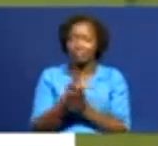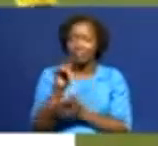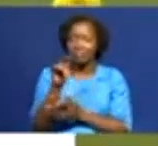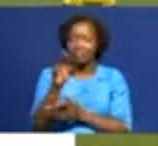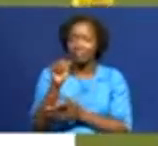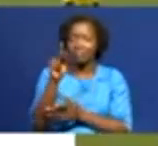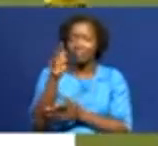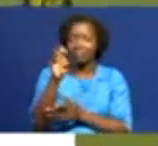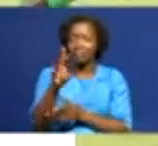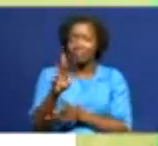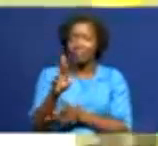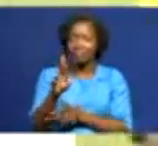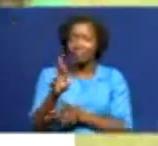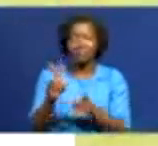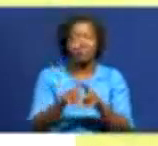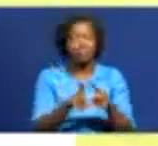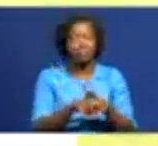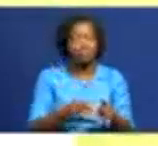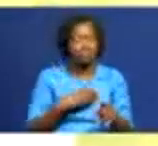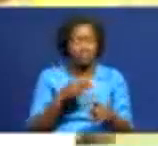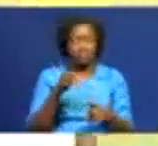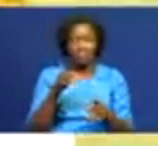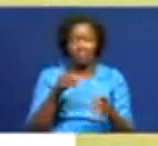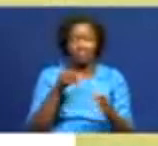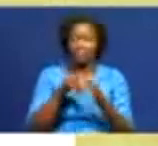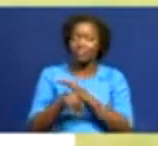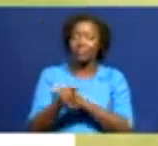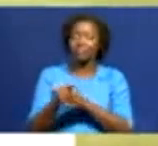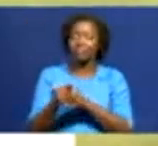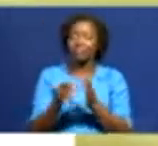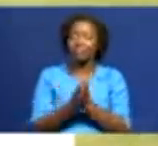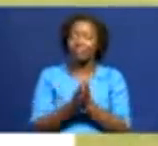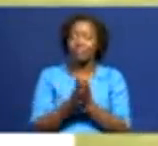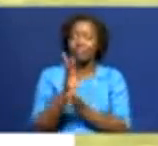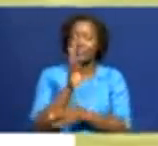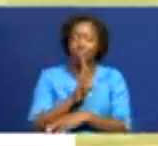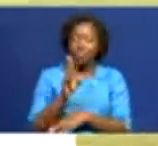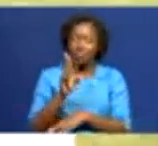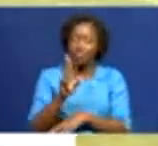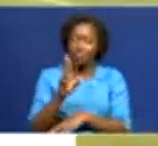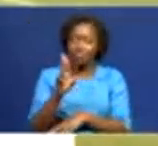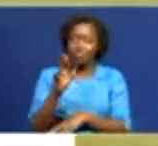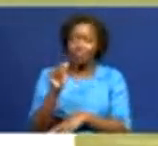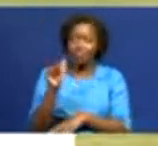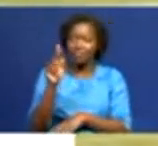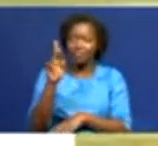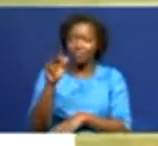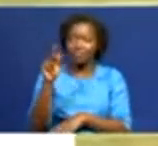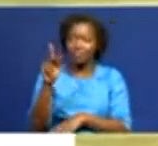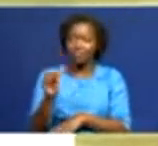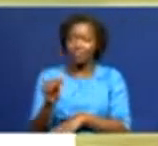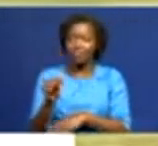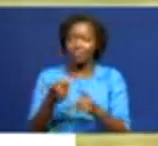Robert Matano's Tusker side will host Posta Rangers at the Ruaraka Stadium. The Brewers will need to get a win to have a good chance